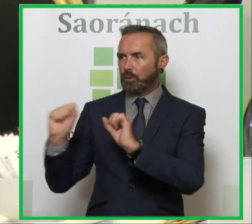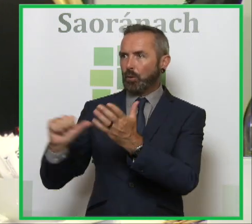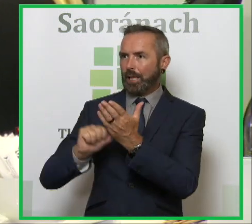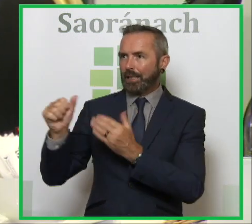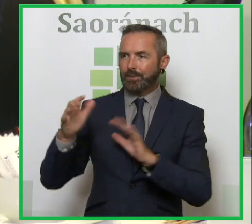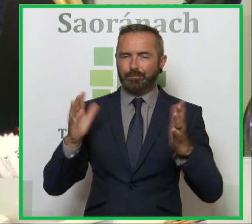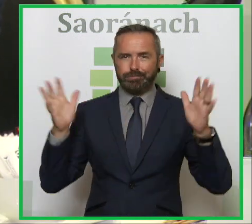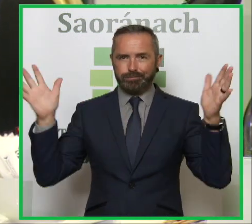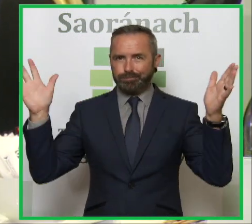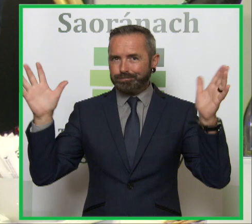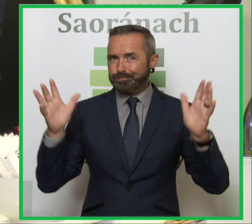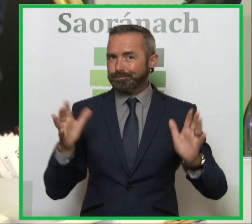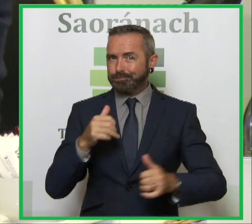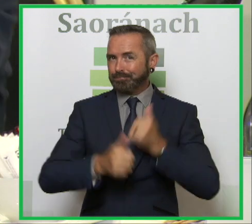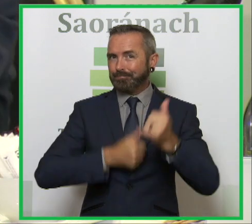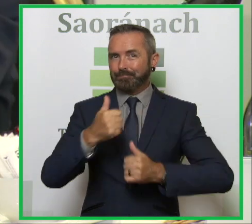age.